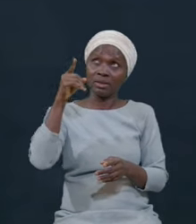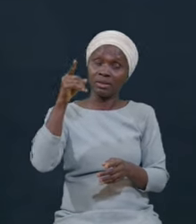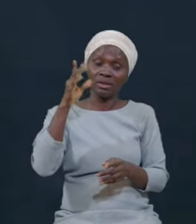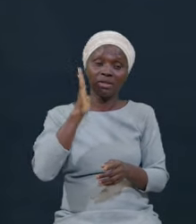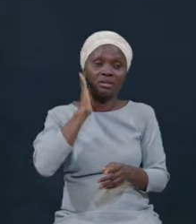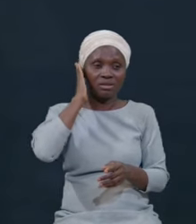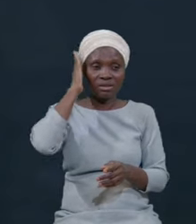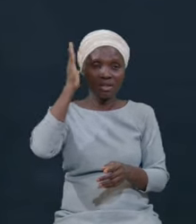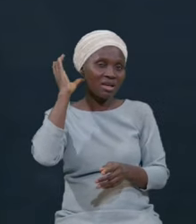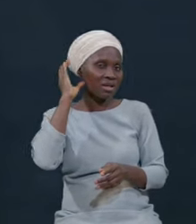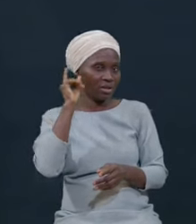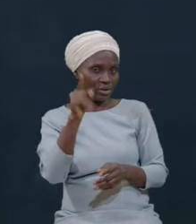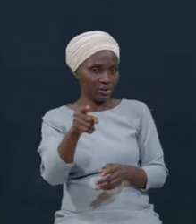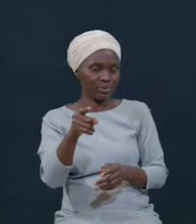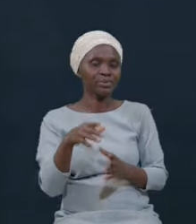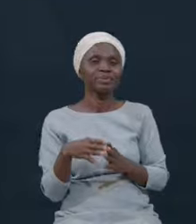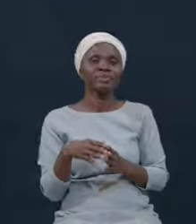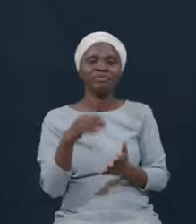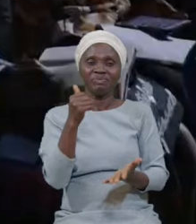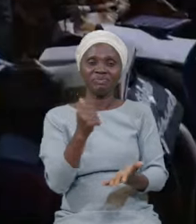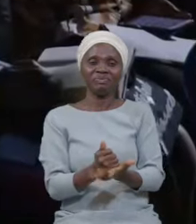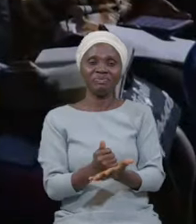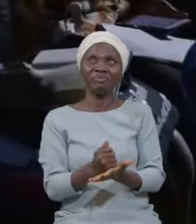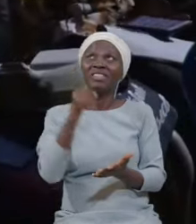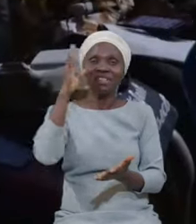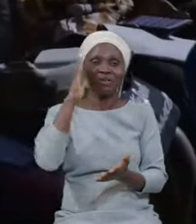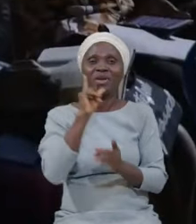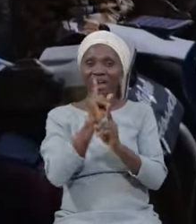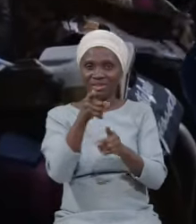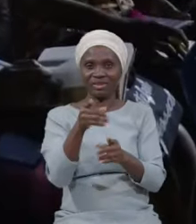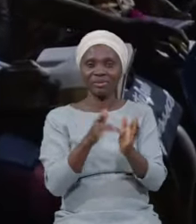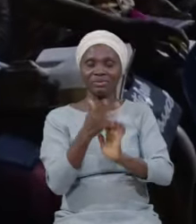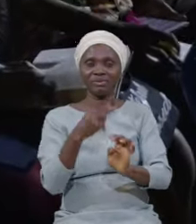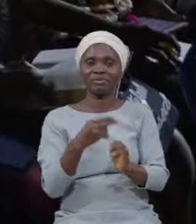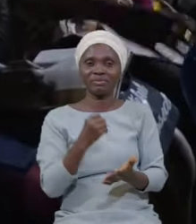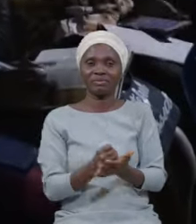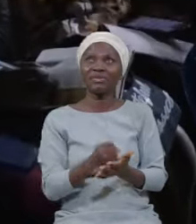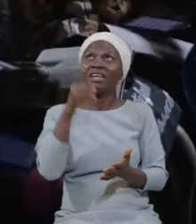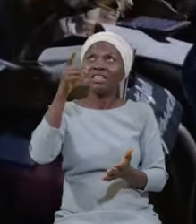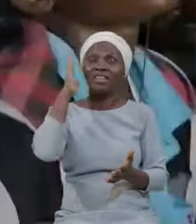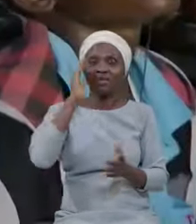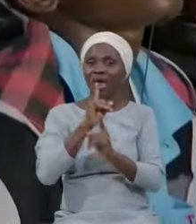thee. He will answer you. He will answer me.